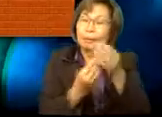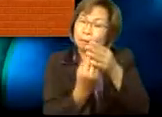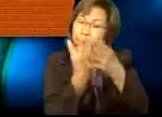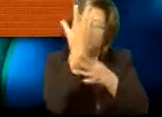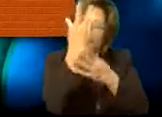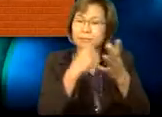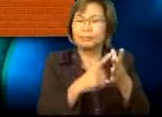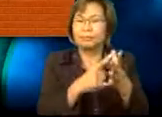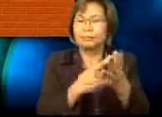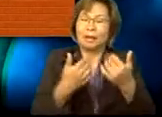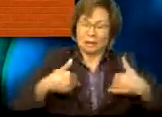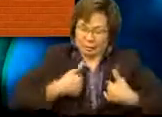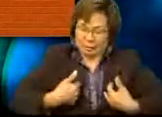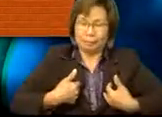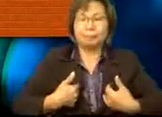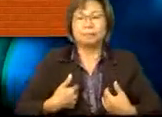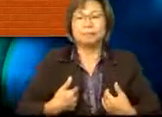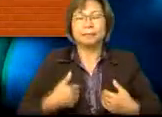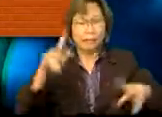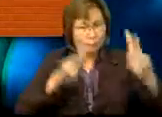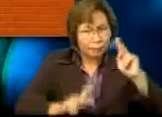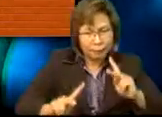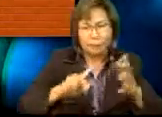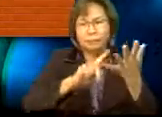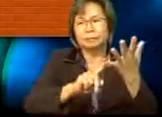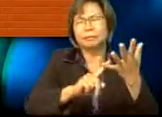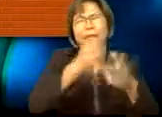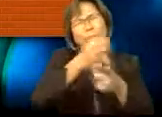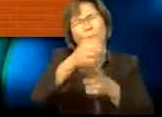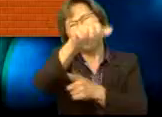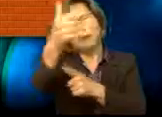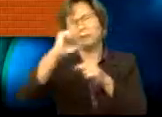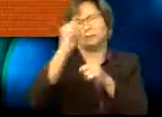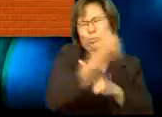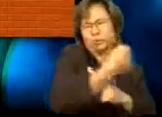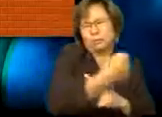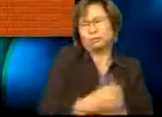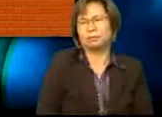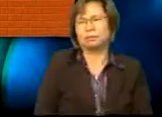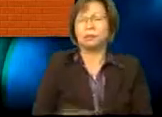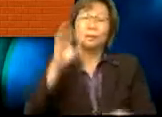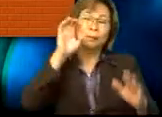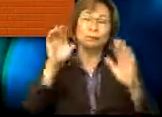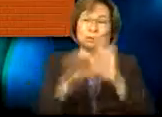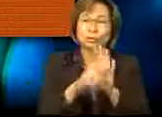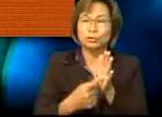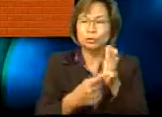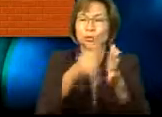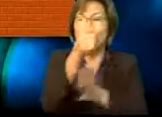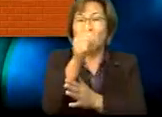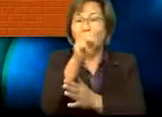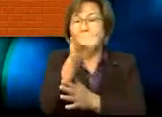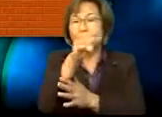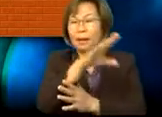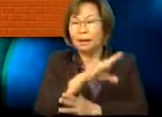animal, people, or other situations. The pictures show Amin and his work.